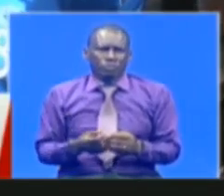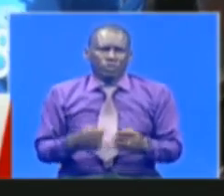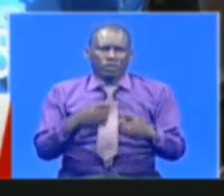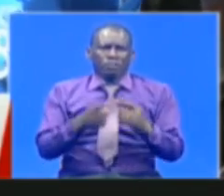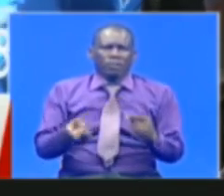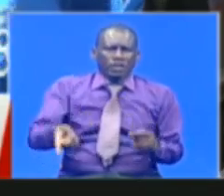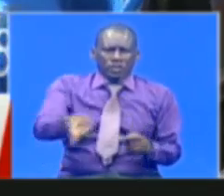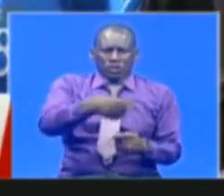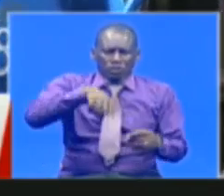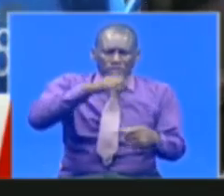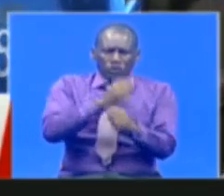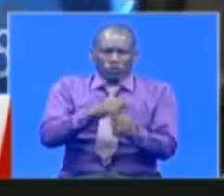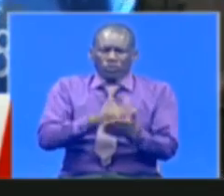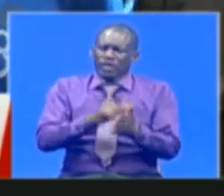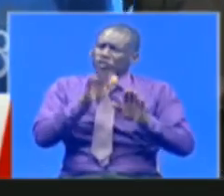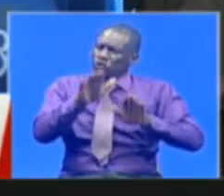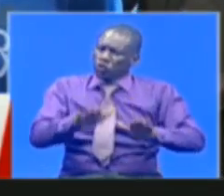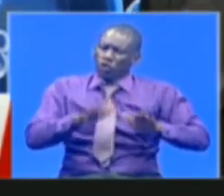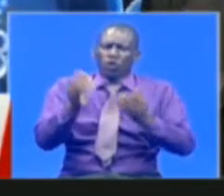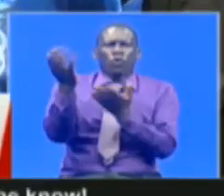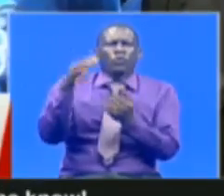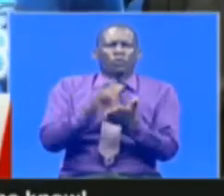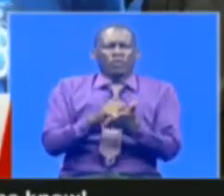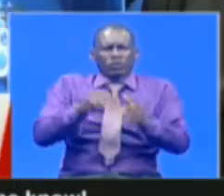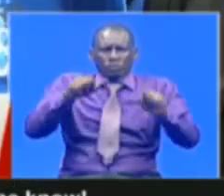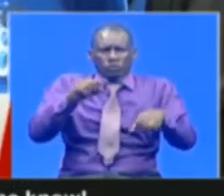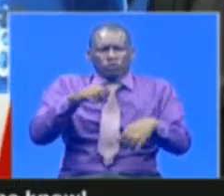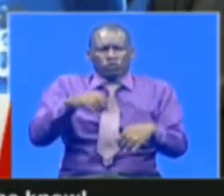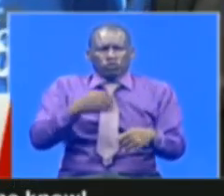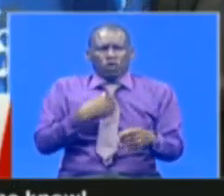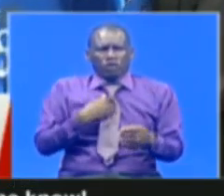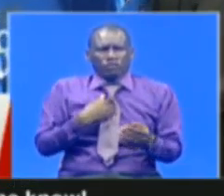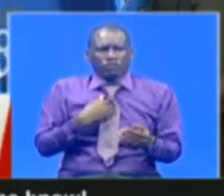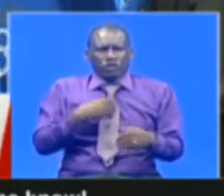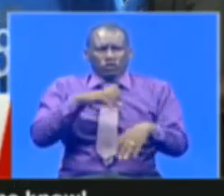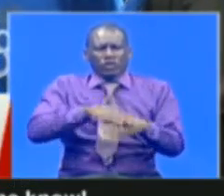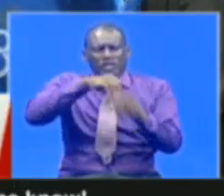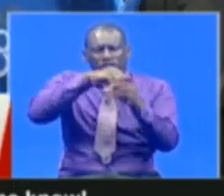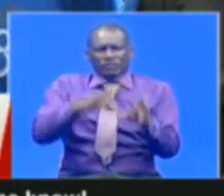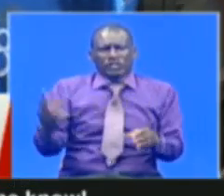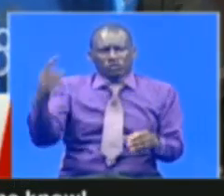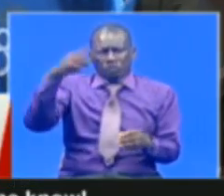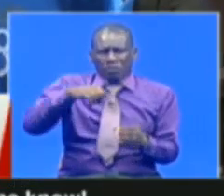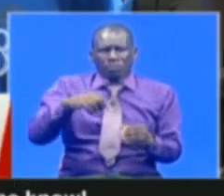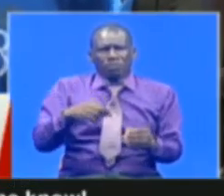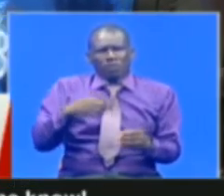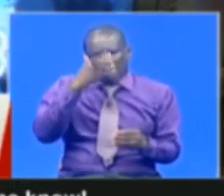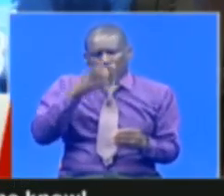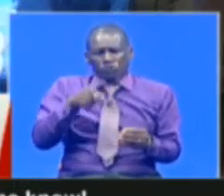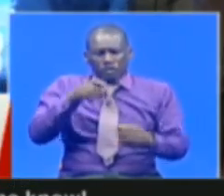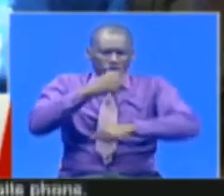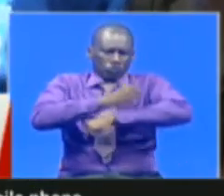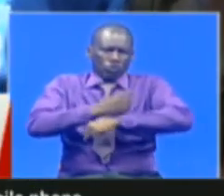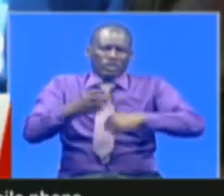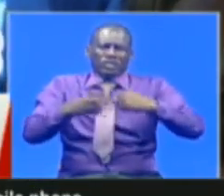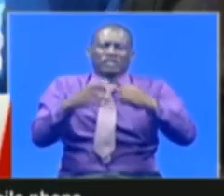We'll do it slowly by slowly. We are hoping that we can get investors to come, because this school, 70%